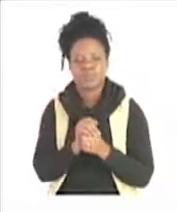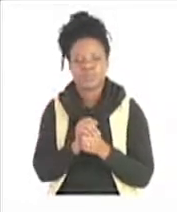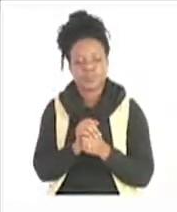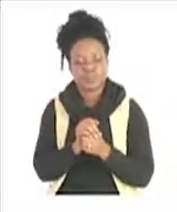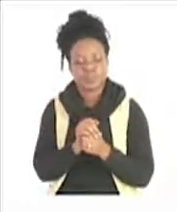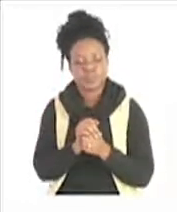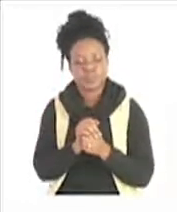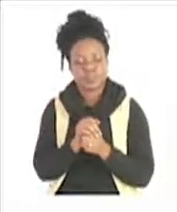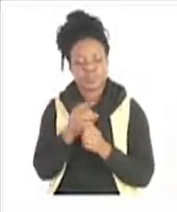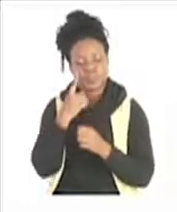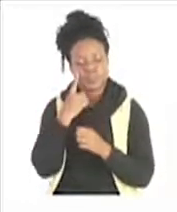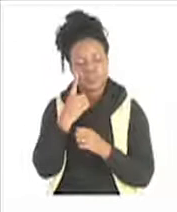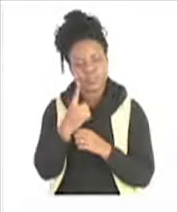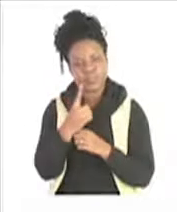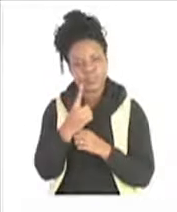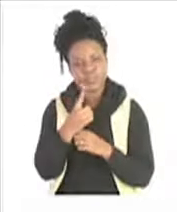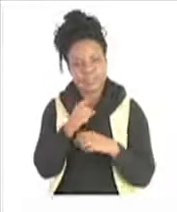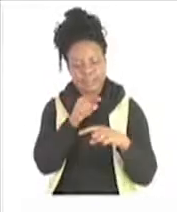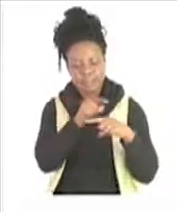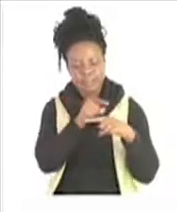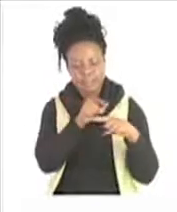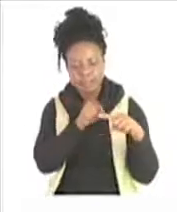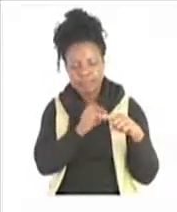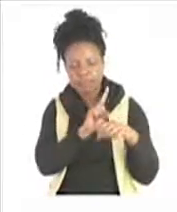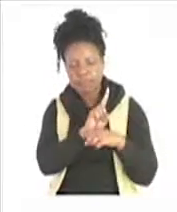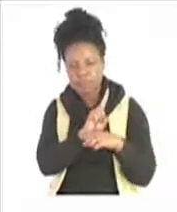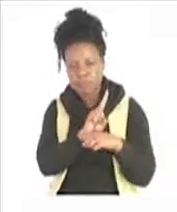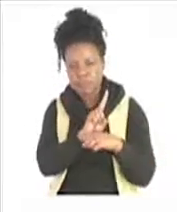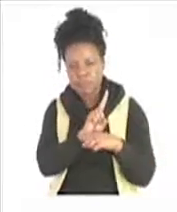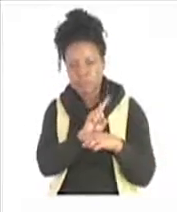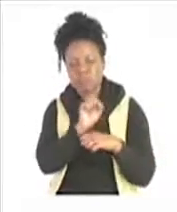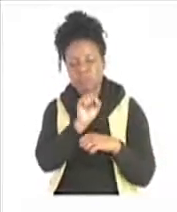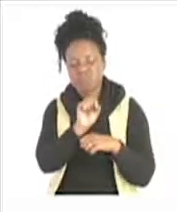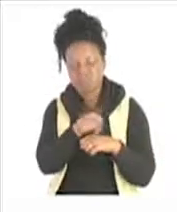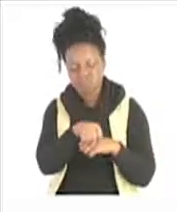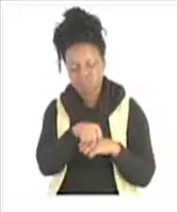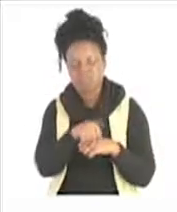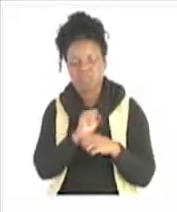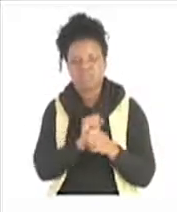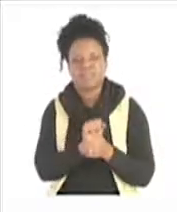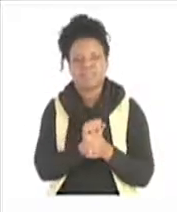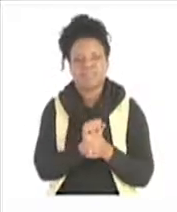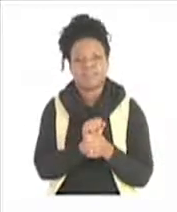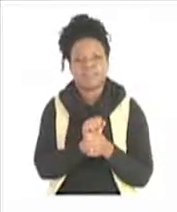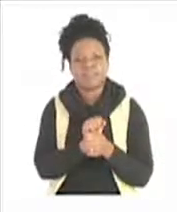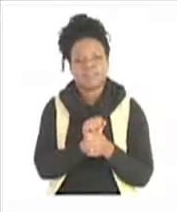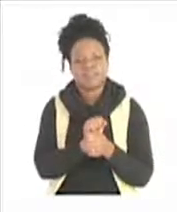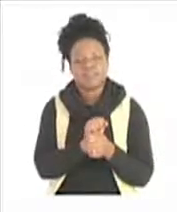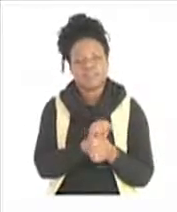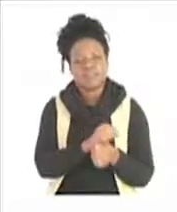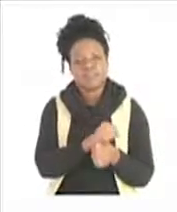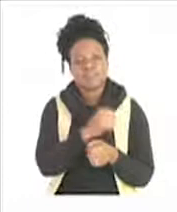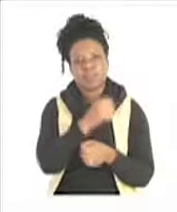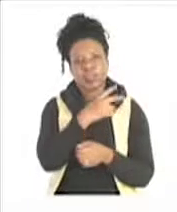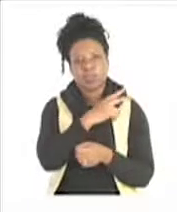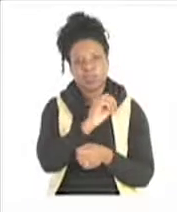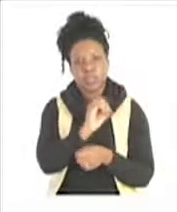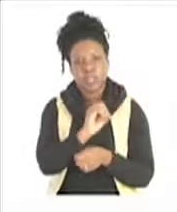We see the division is first. So that one we will do first. So we will first